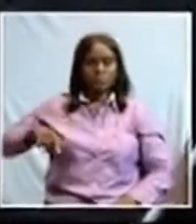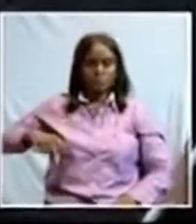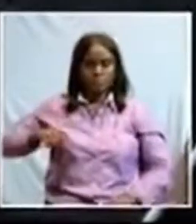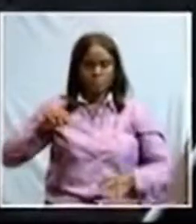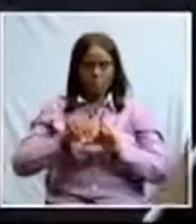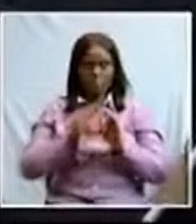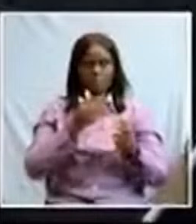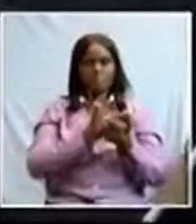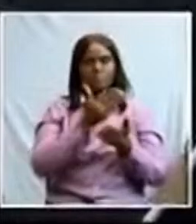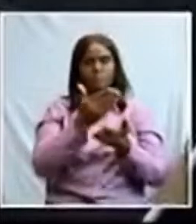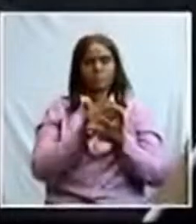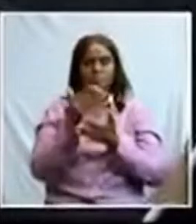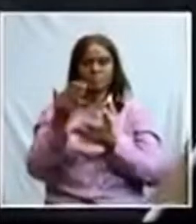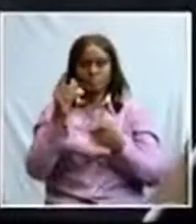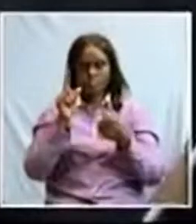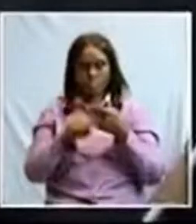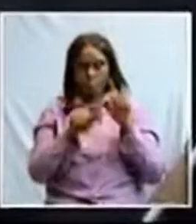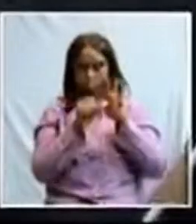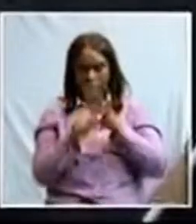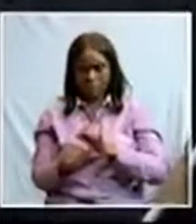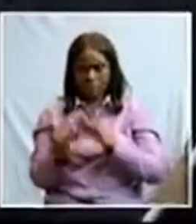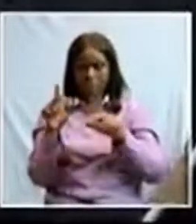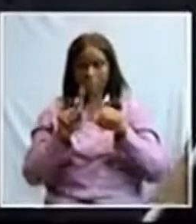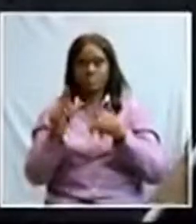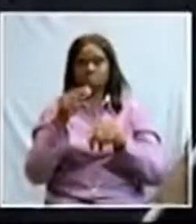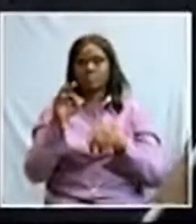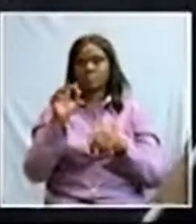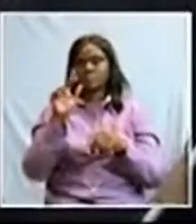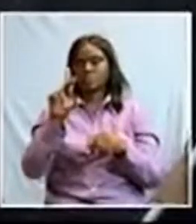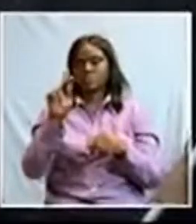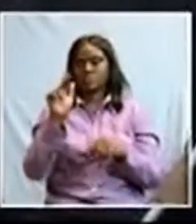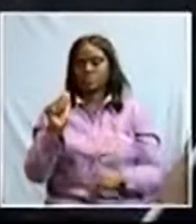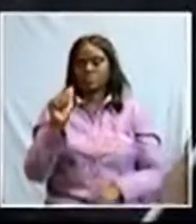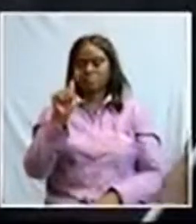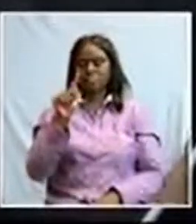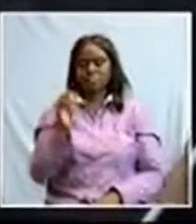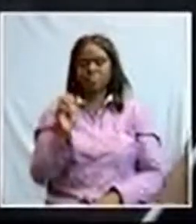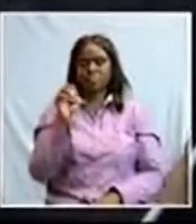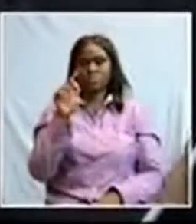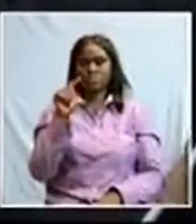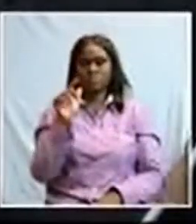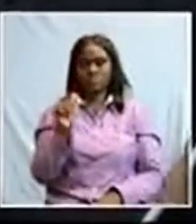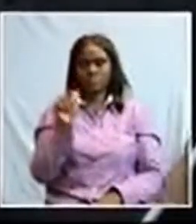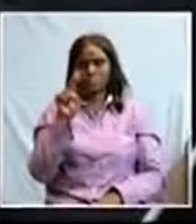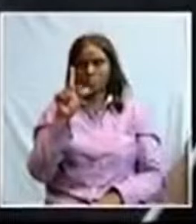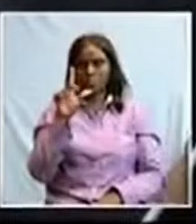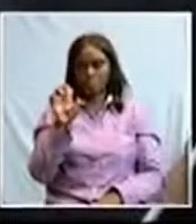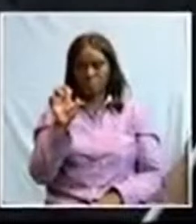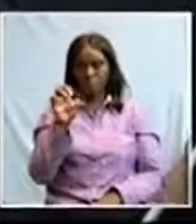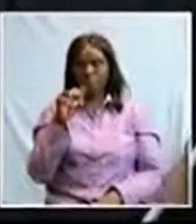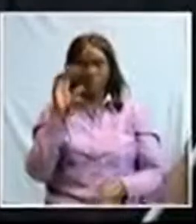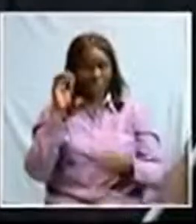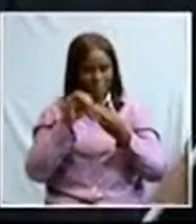the procurement to deprive the people of Katetaula the much desired